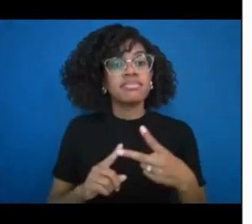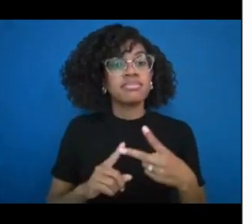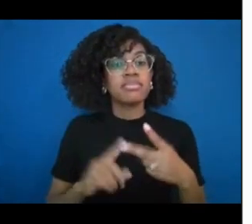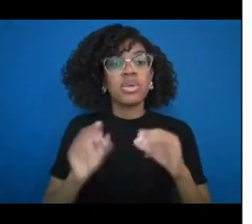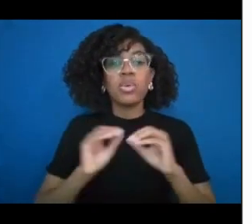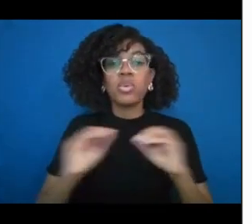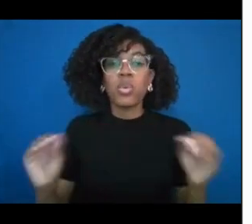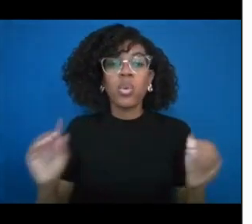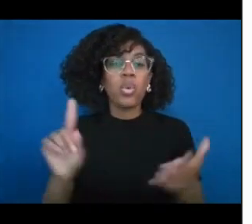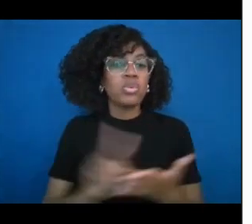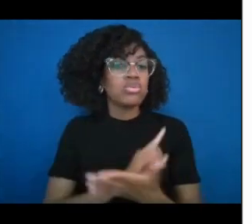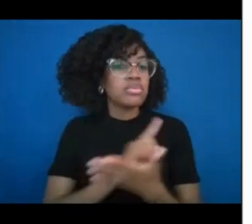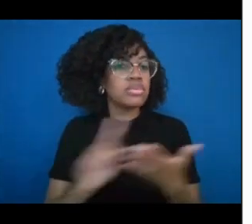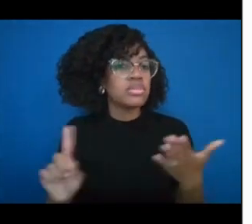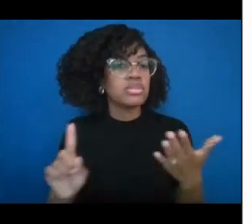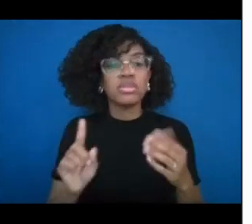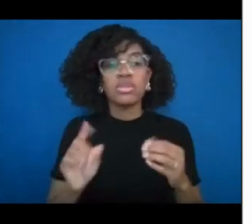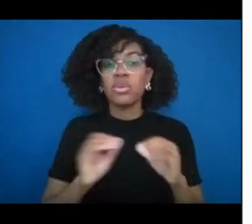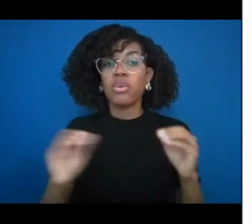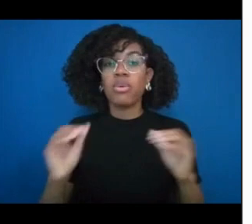unequal treatment, or